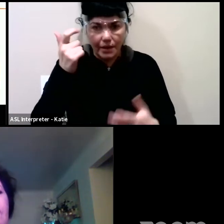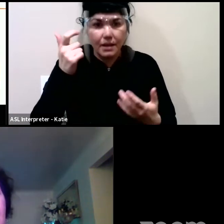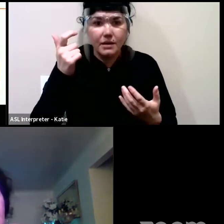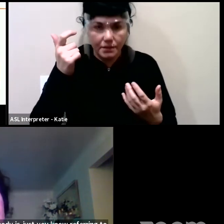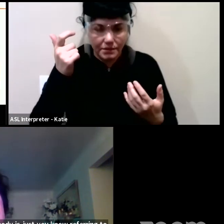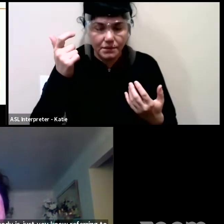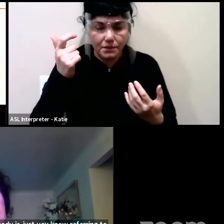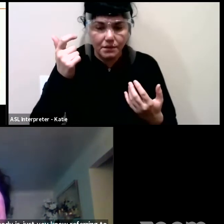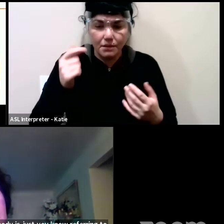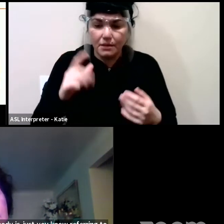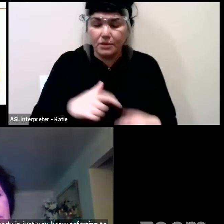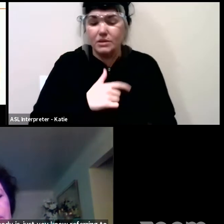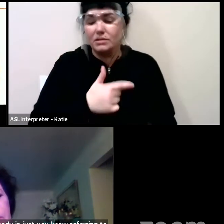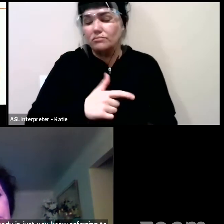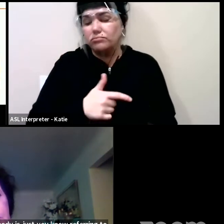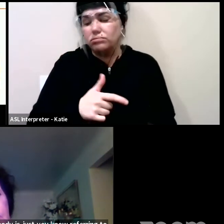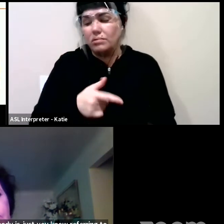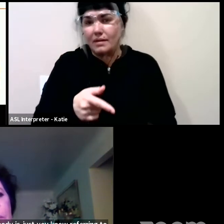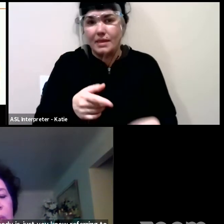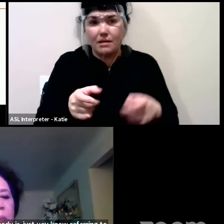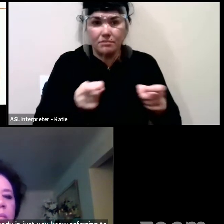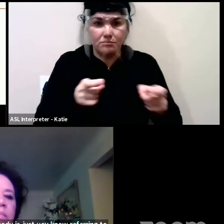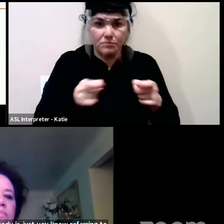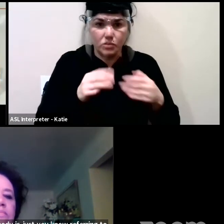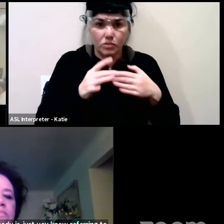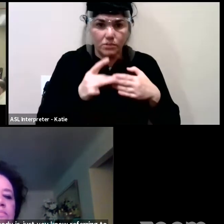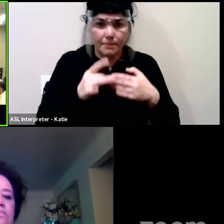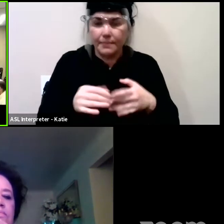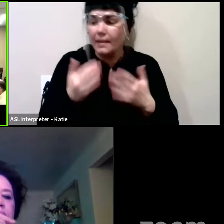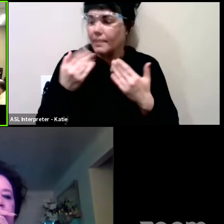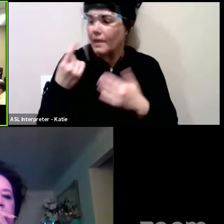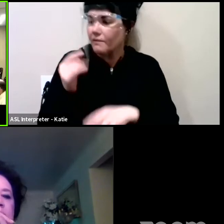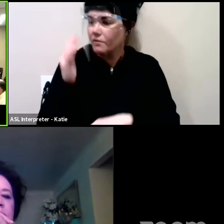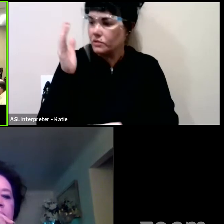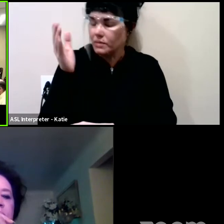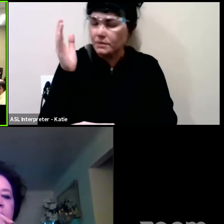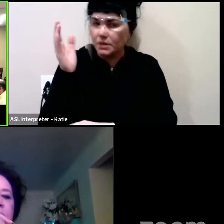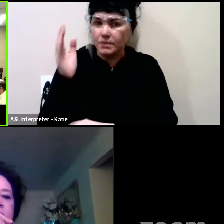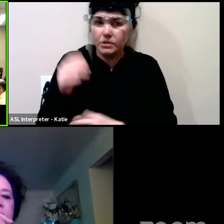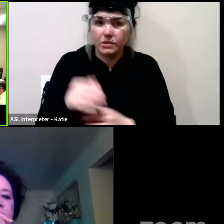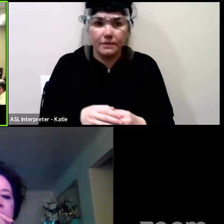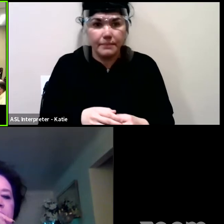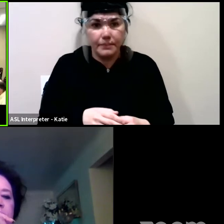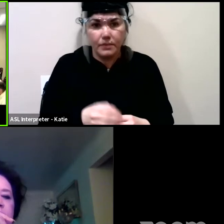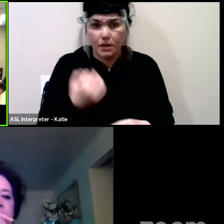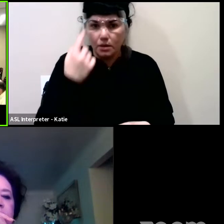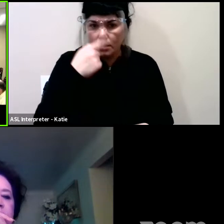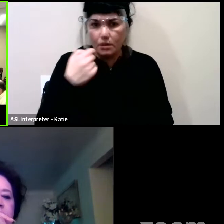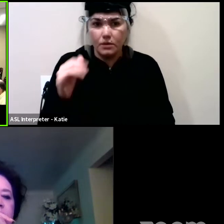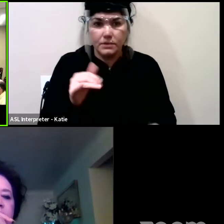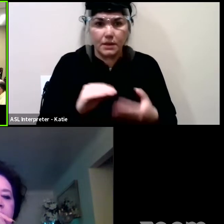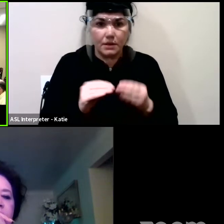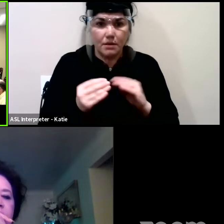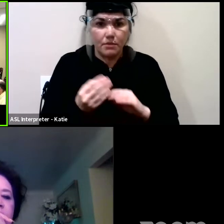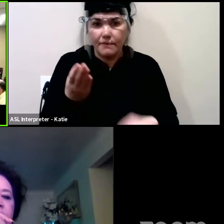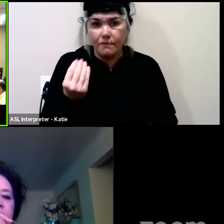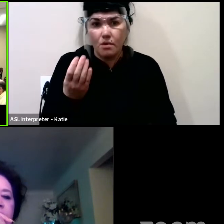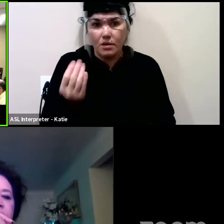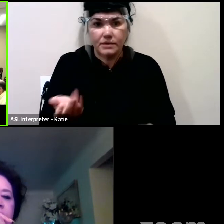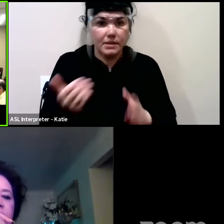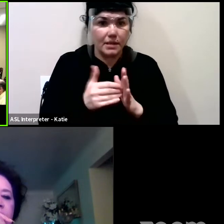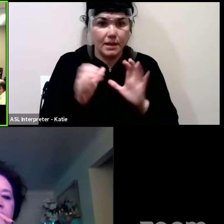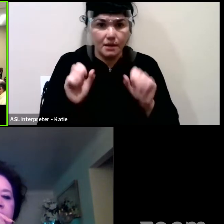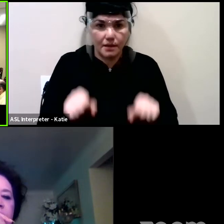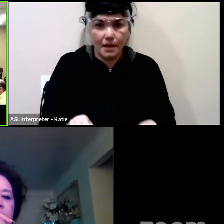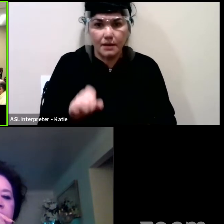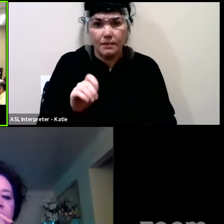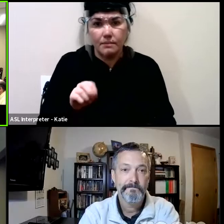them they're in the driver's seat and then now they thank you for addressing the commission um it looks like we can return to number 14 mark